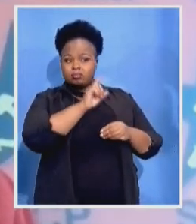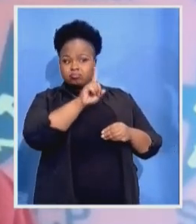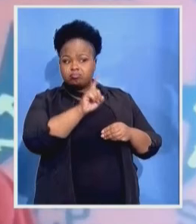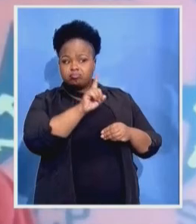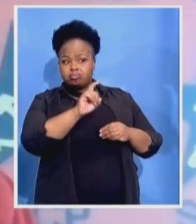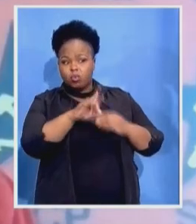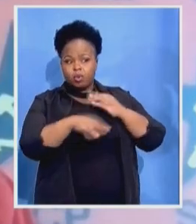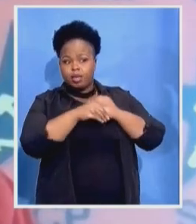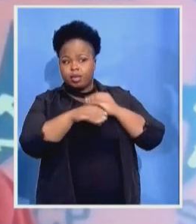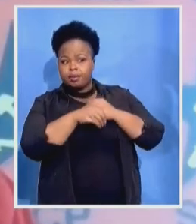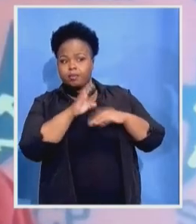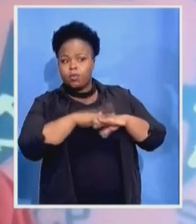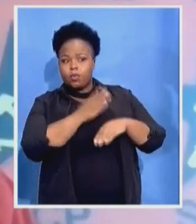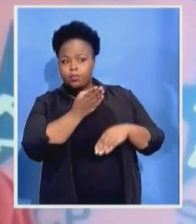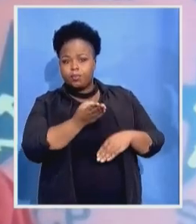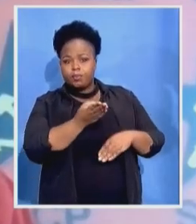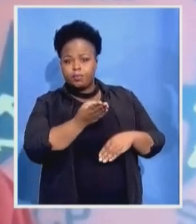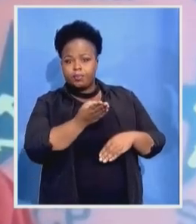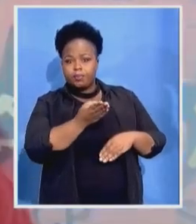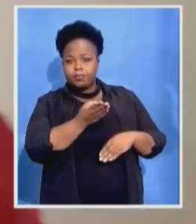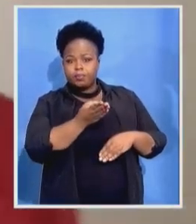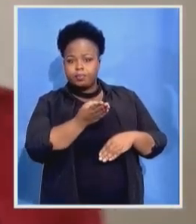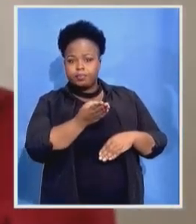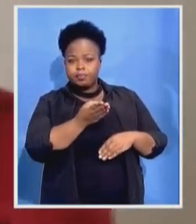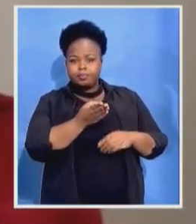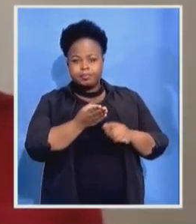Yes, I see there is a question.